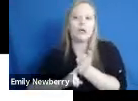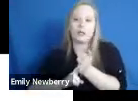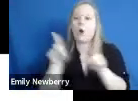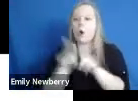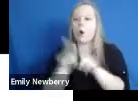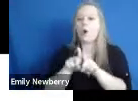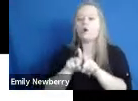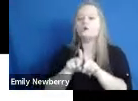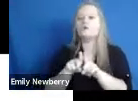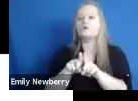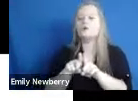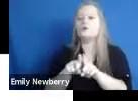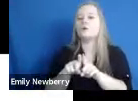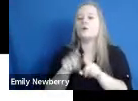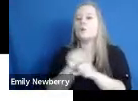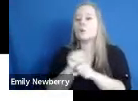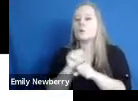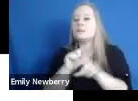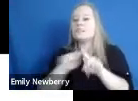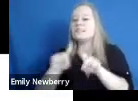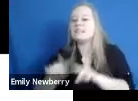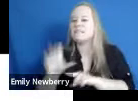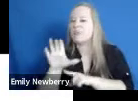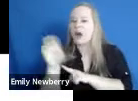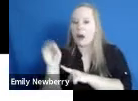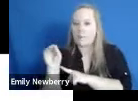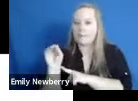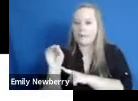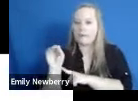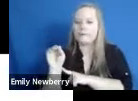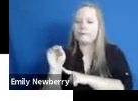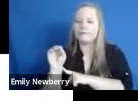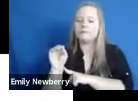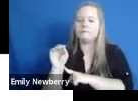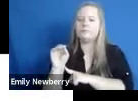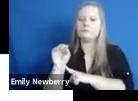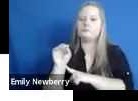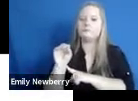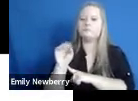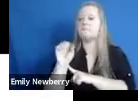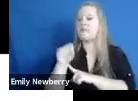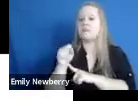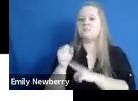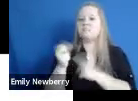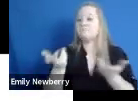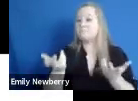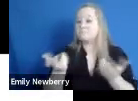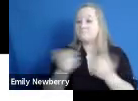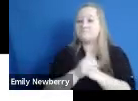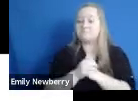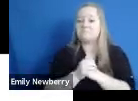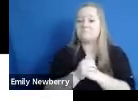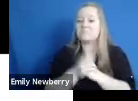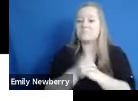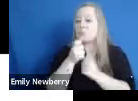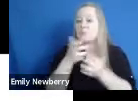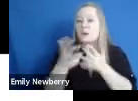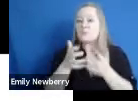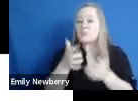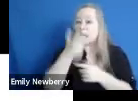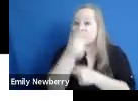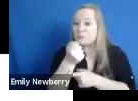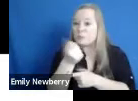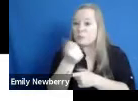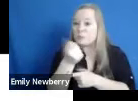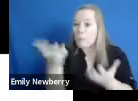said, seed companies, and yeah, wherever, whoever is interested in collaborating,